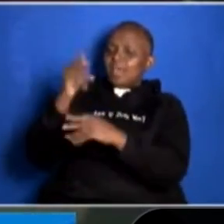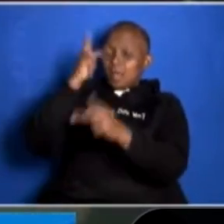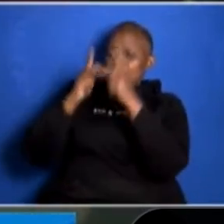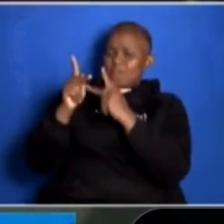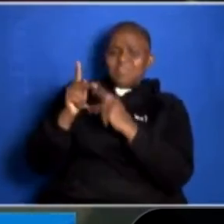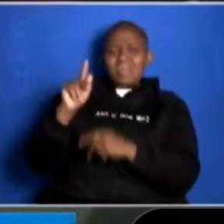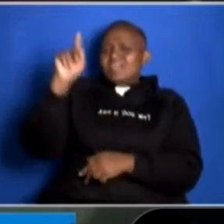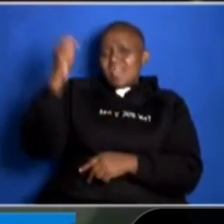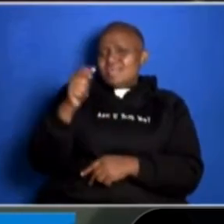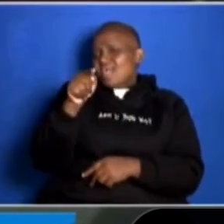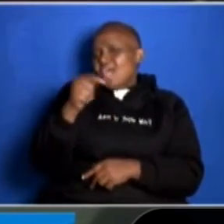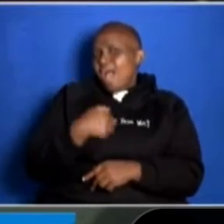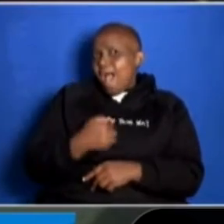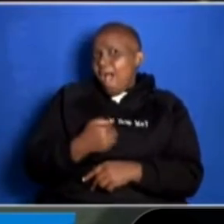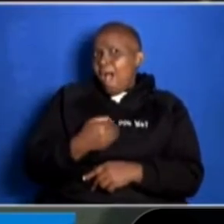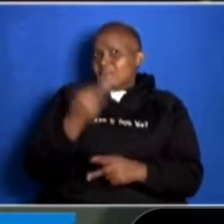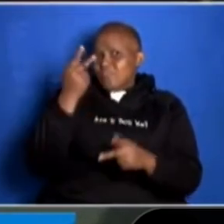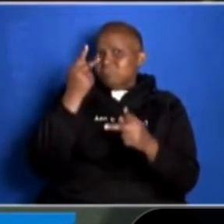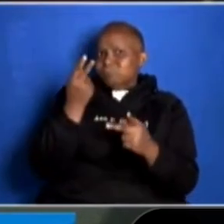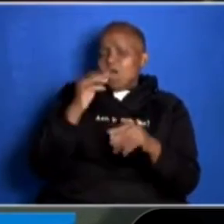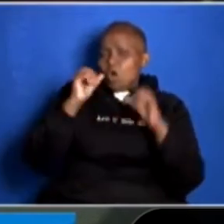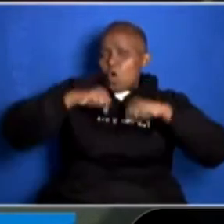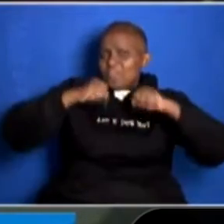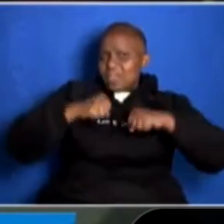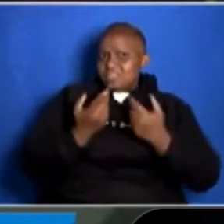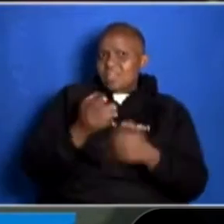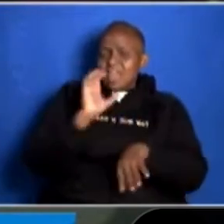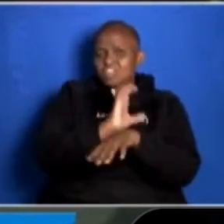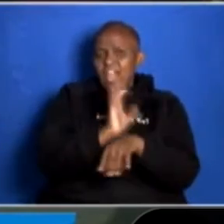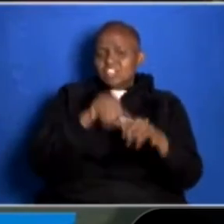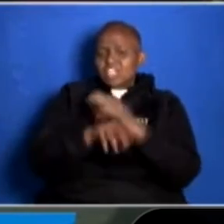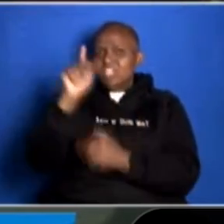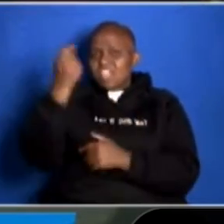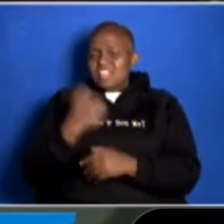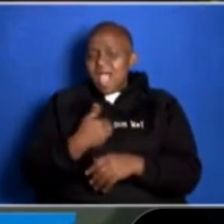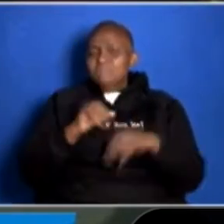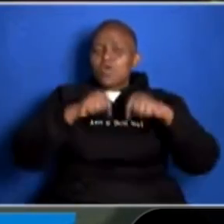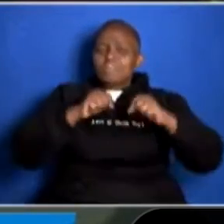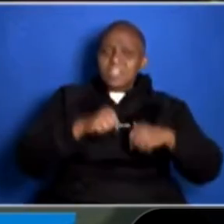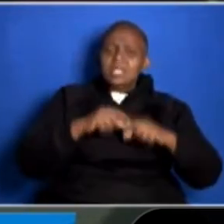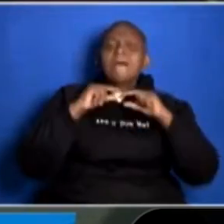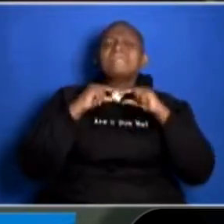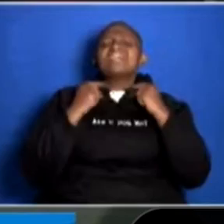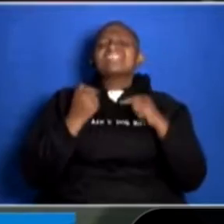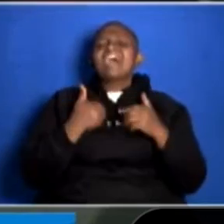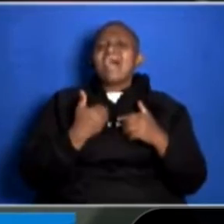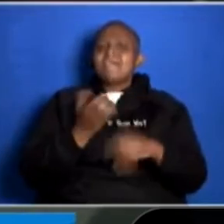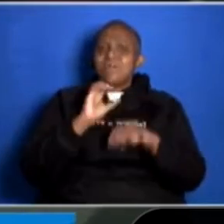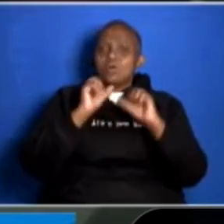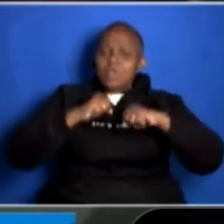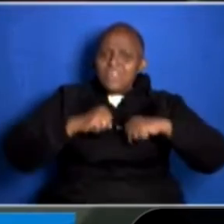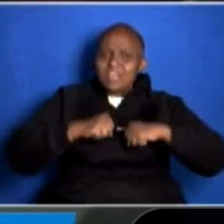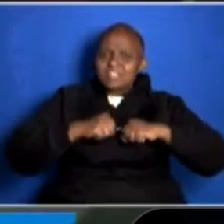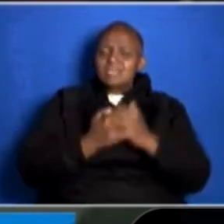a covenant. Kenya mko na agano. Church, you have a covenant. Kanisa mko na agano. Pastors, you have a covenant. Wachungaji mko na agano. And God